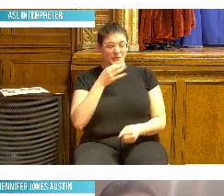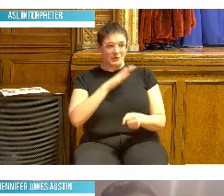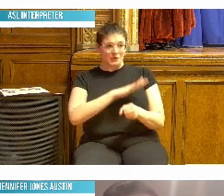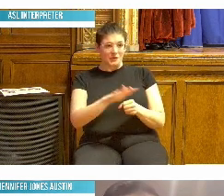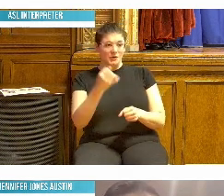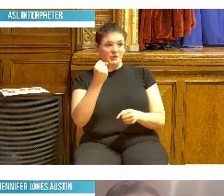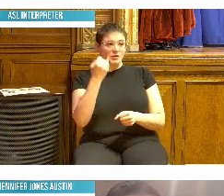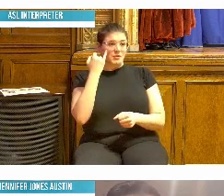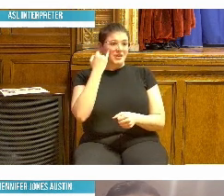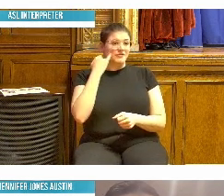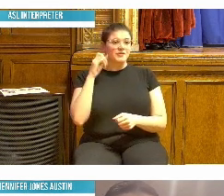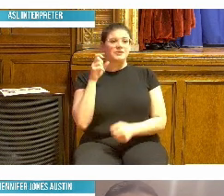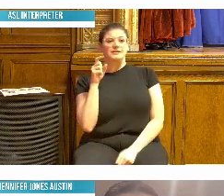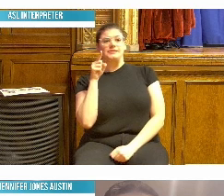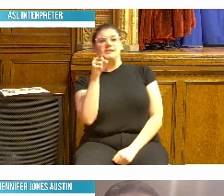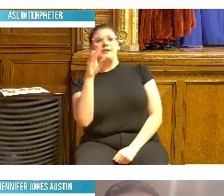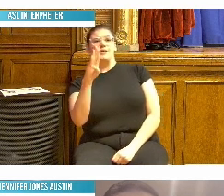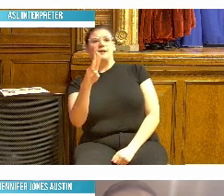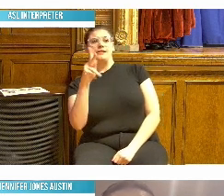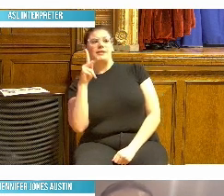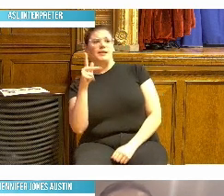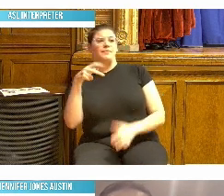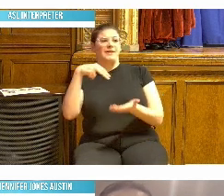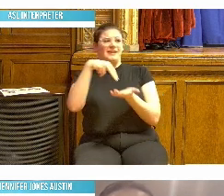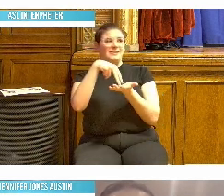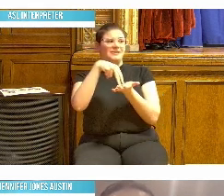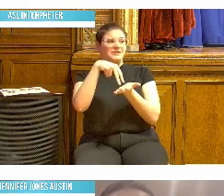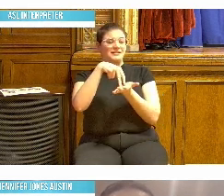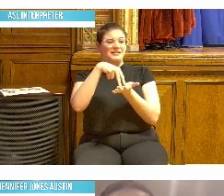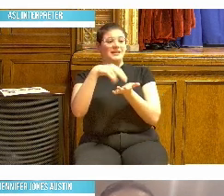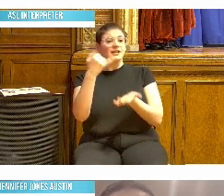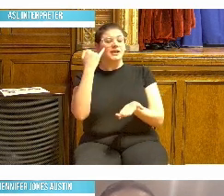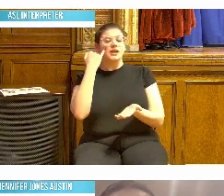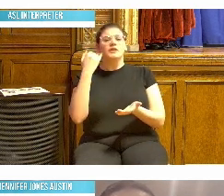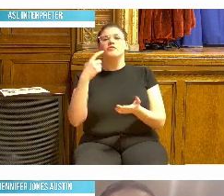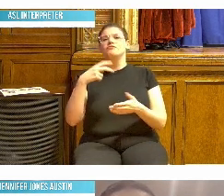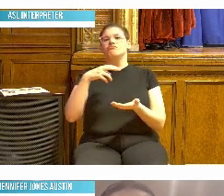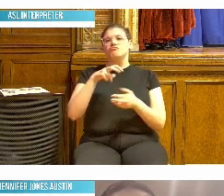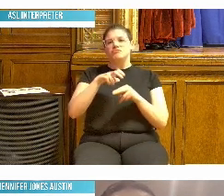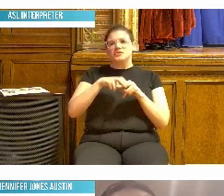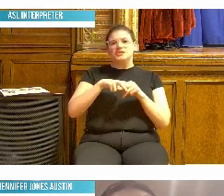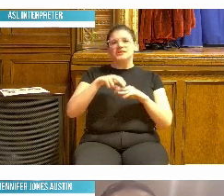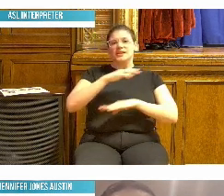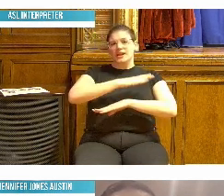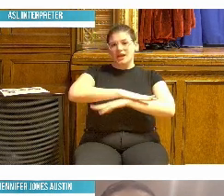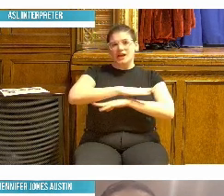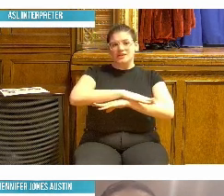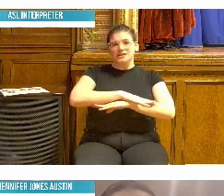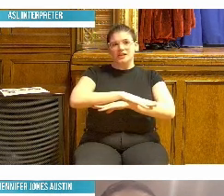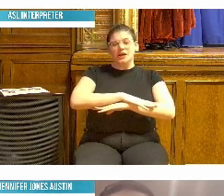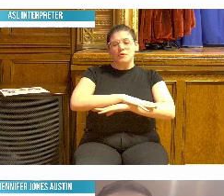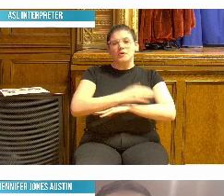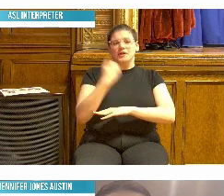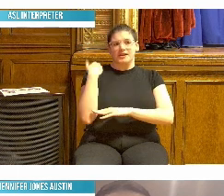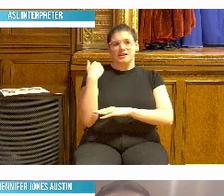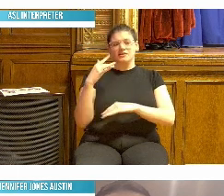at a table and you have a seat available next to you, just raise your hand so that we can get them in there